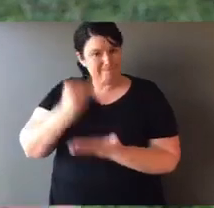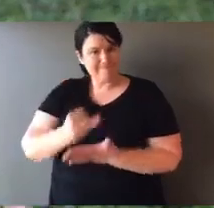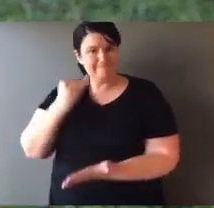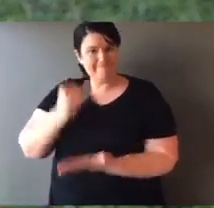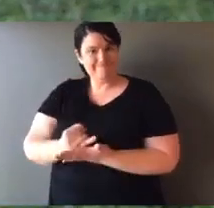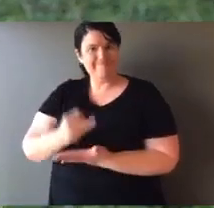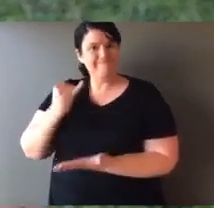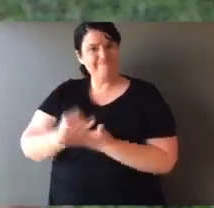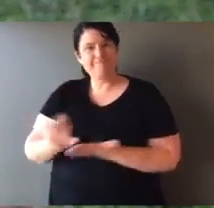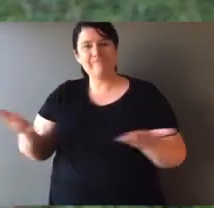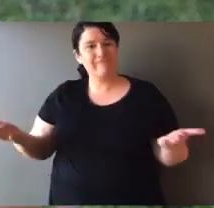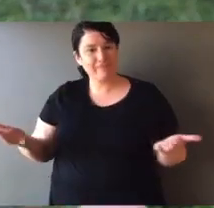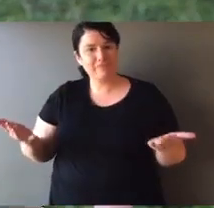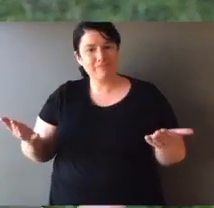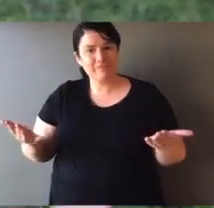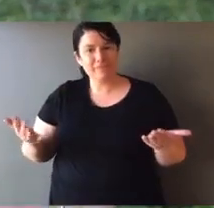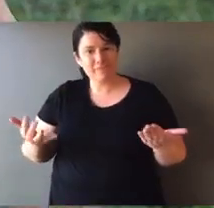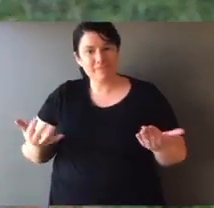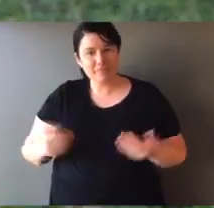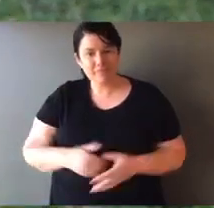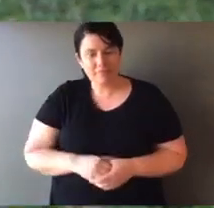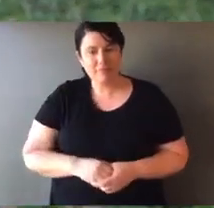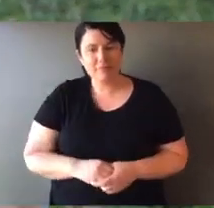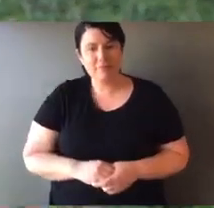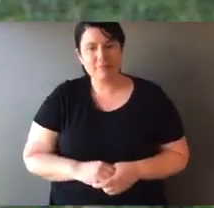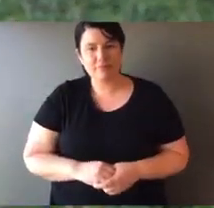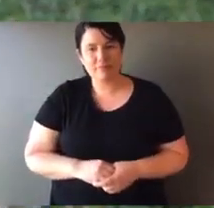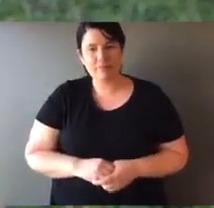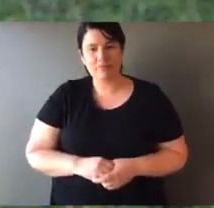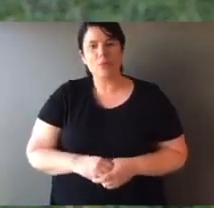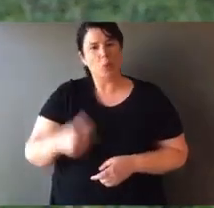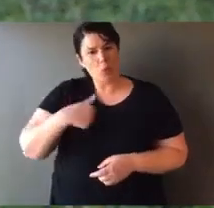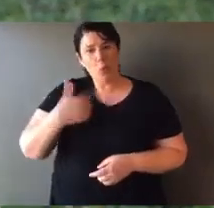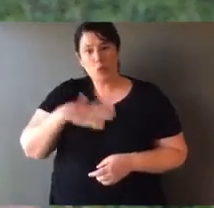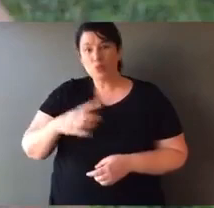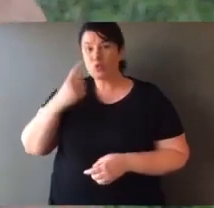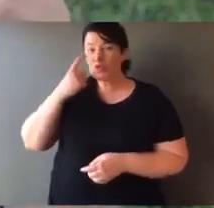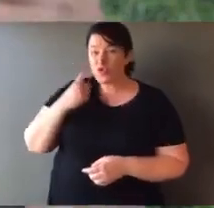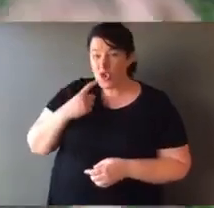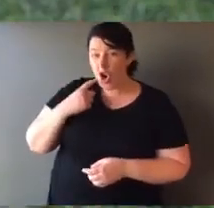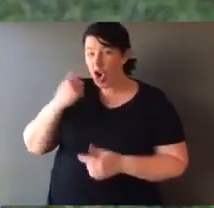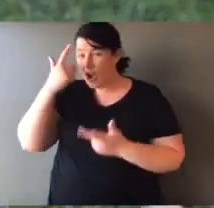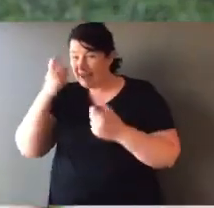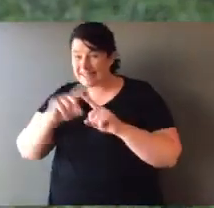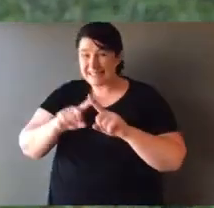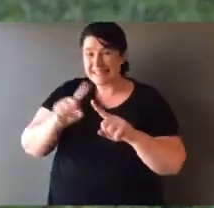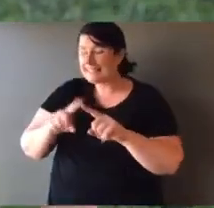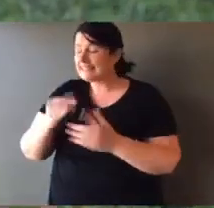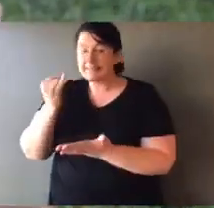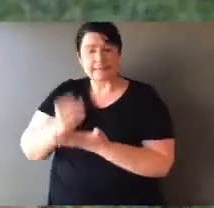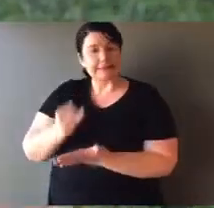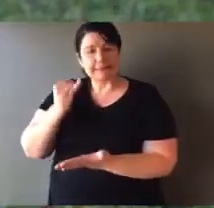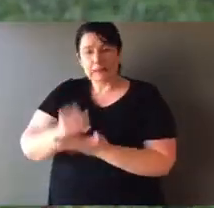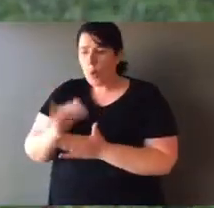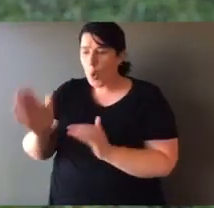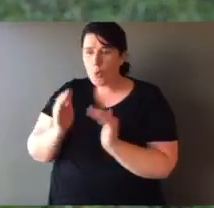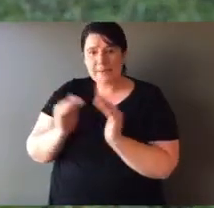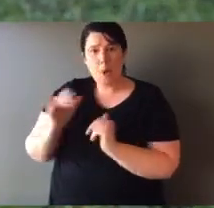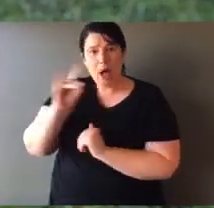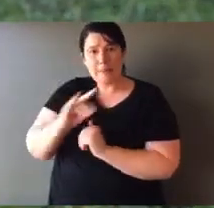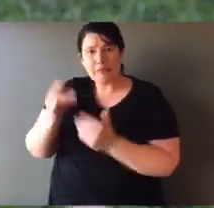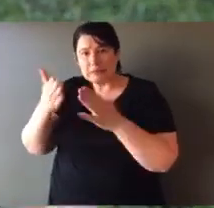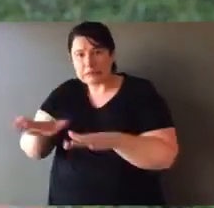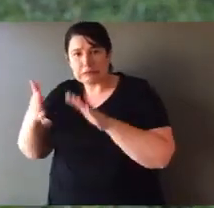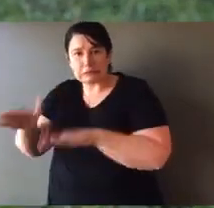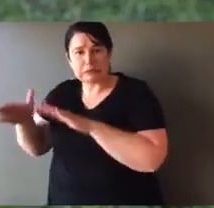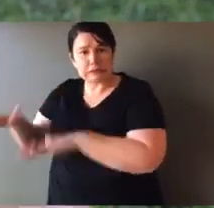extensive effort, the threat of ferals. It's a good initiative to still undertake to alleviate the threat, but we're losing our small